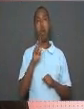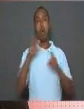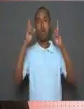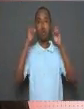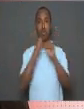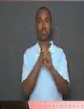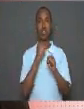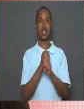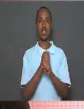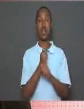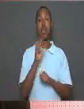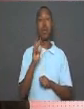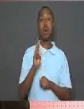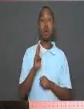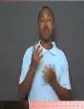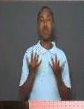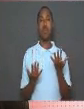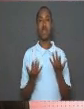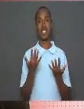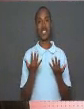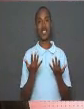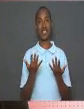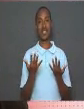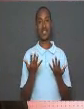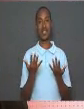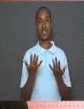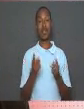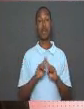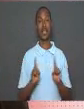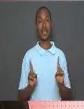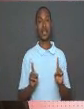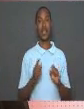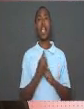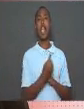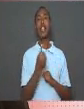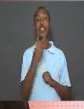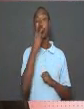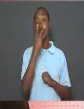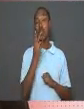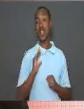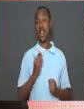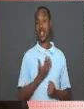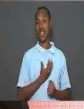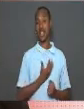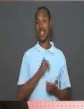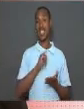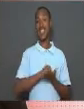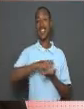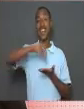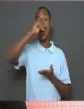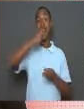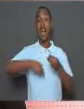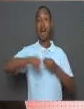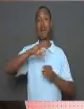photosynthesis or combustion, but it shows us that learning